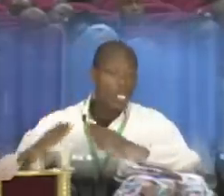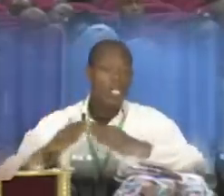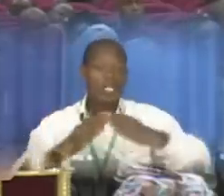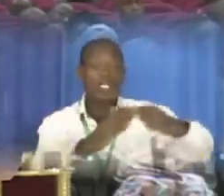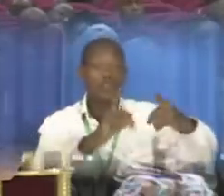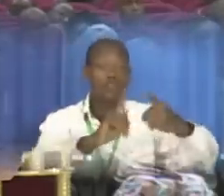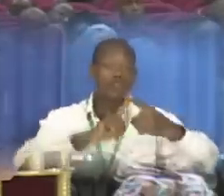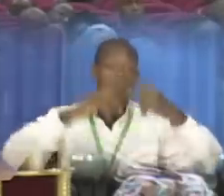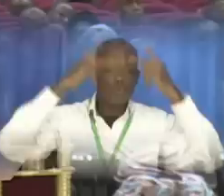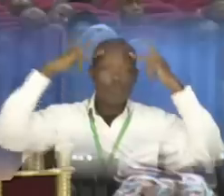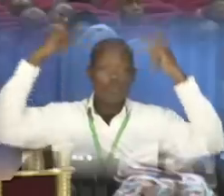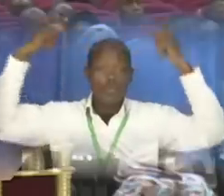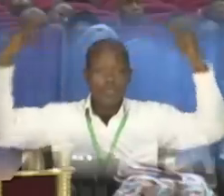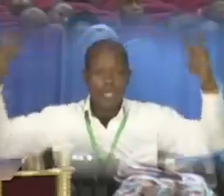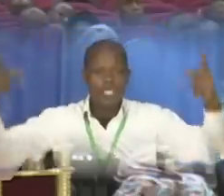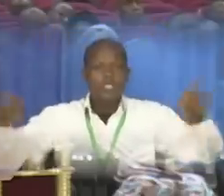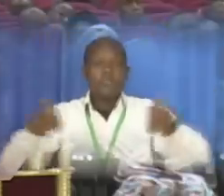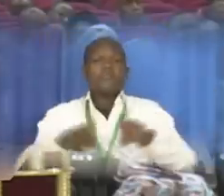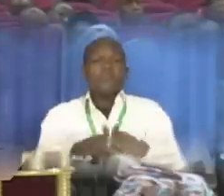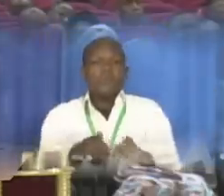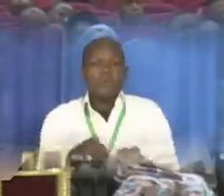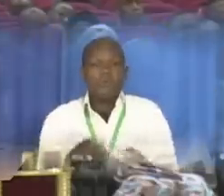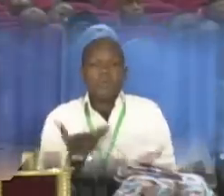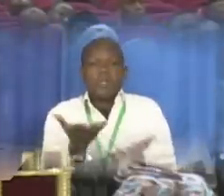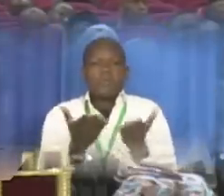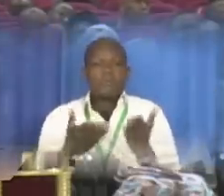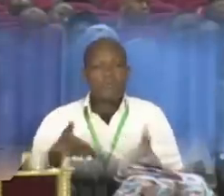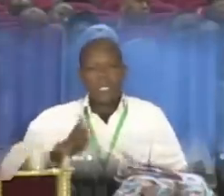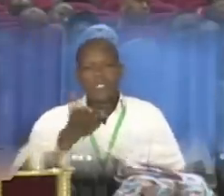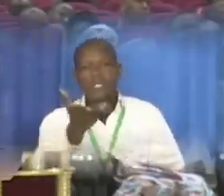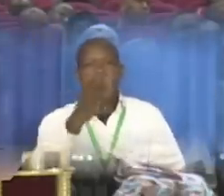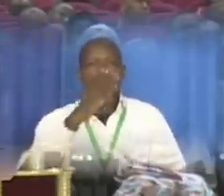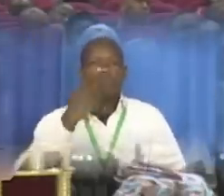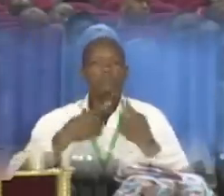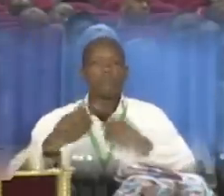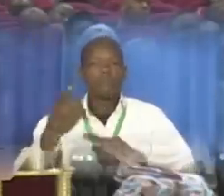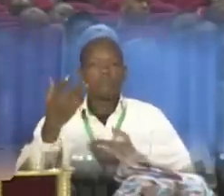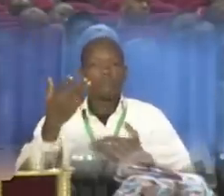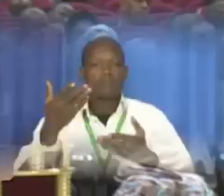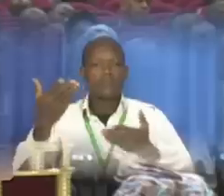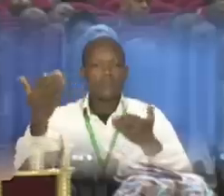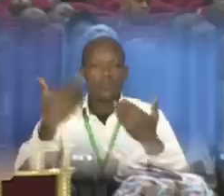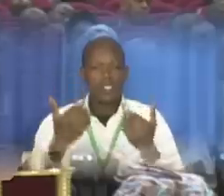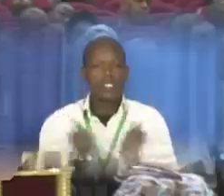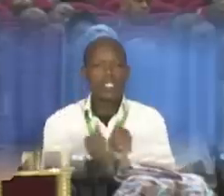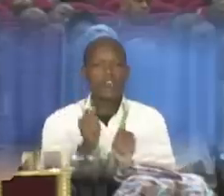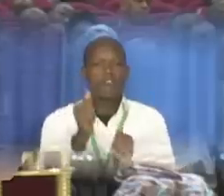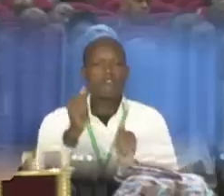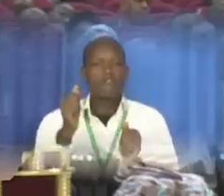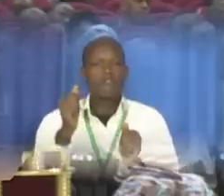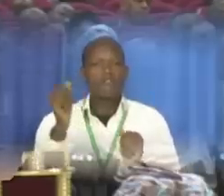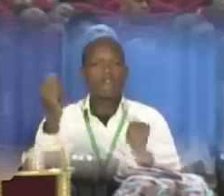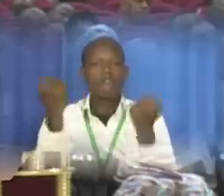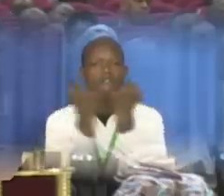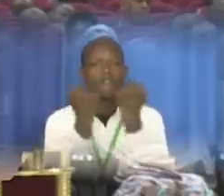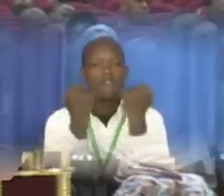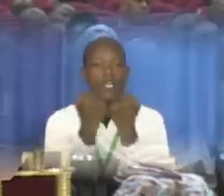them bring the fight. I remember I preached a sermon several years ago called Let the Lion Come.